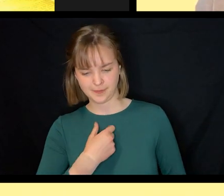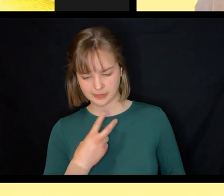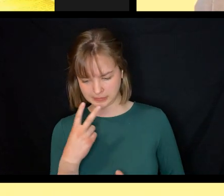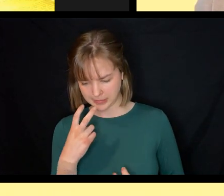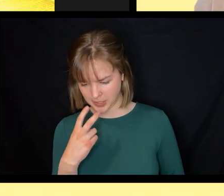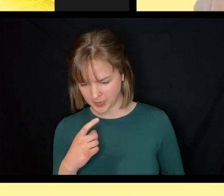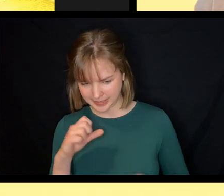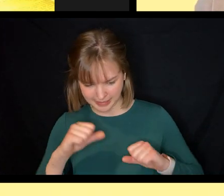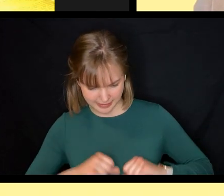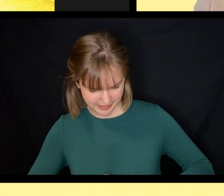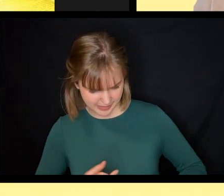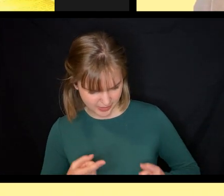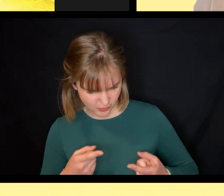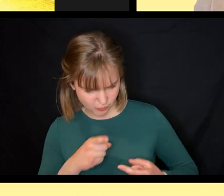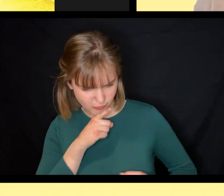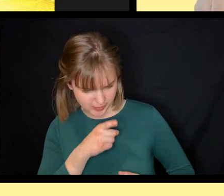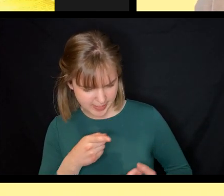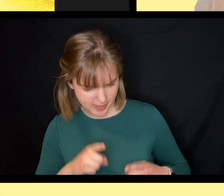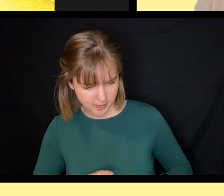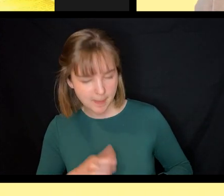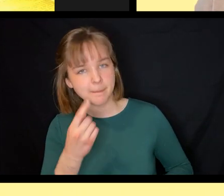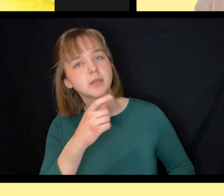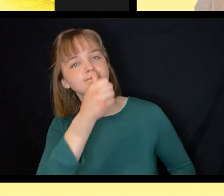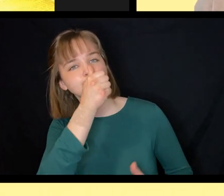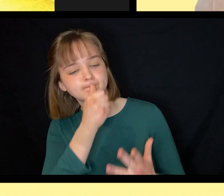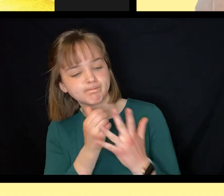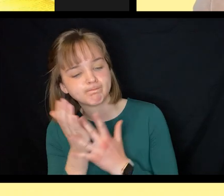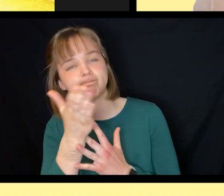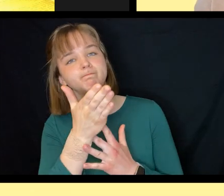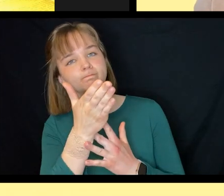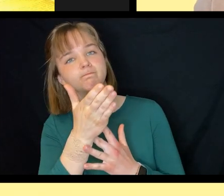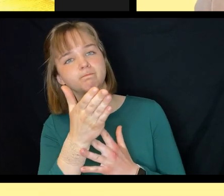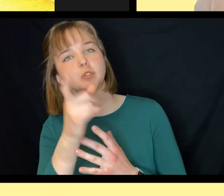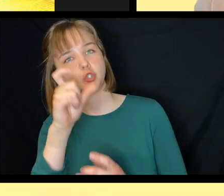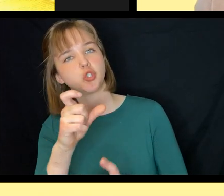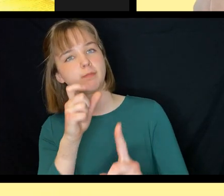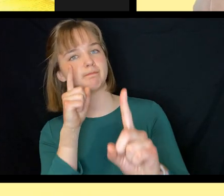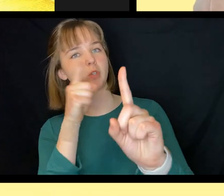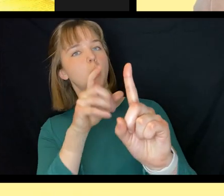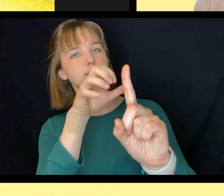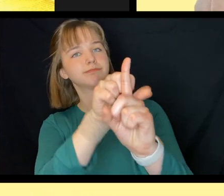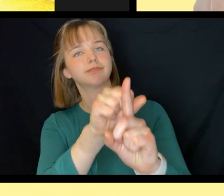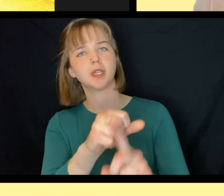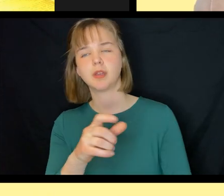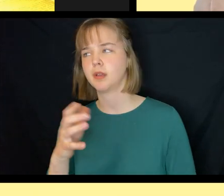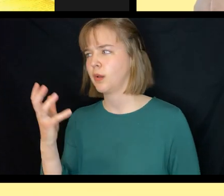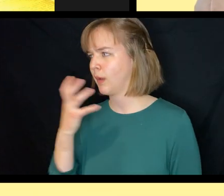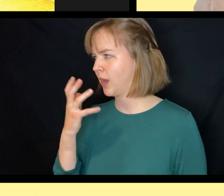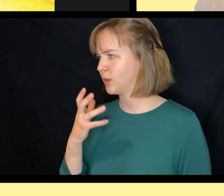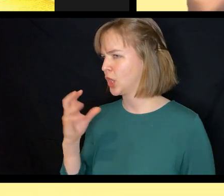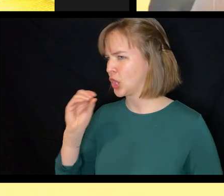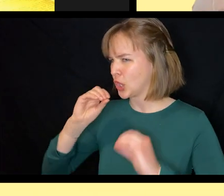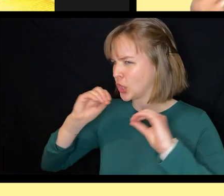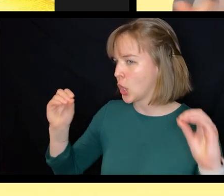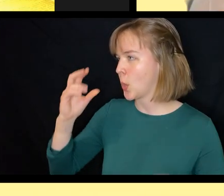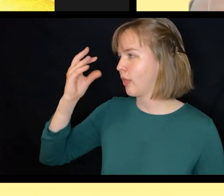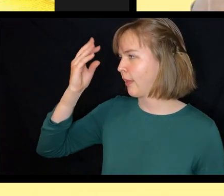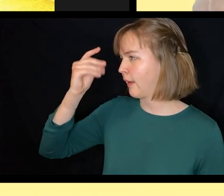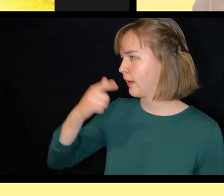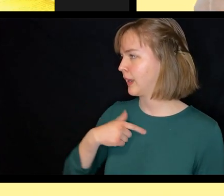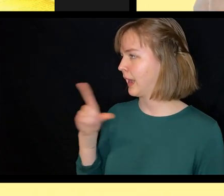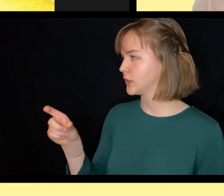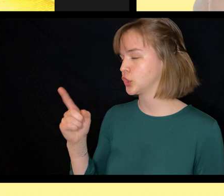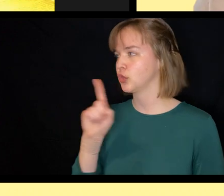but just know that like it'll all be worth it. Definitely. That's good advice. You thought of that on the spot too. I felt like that was